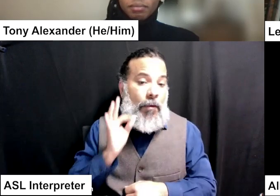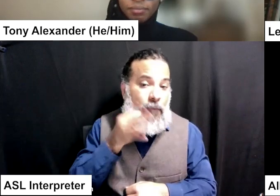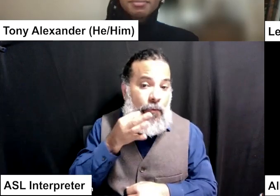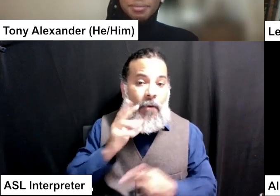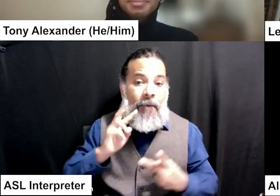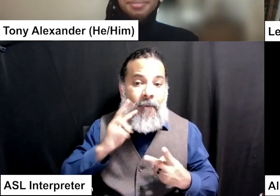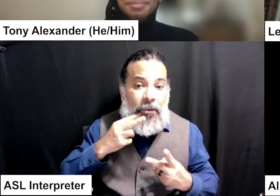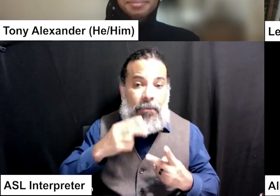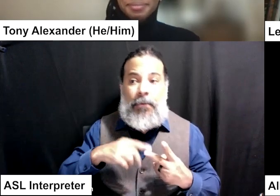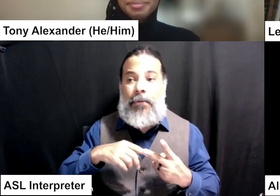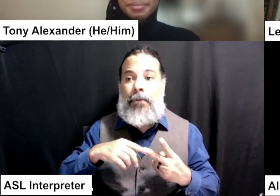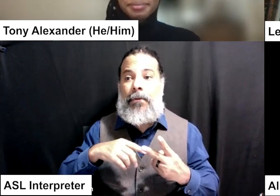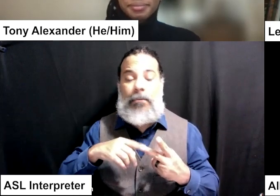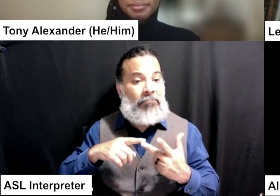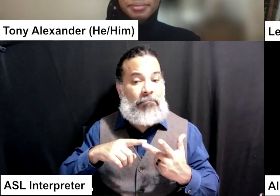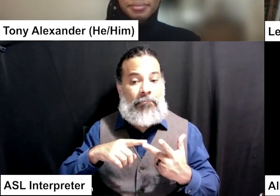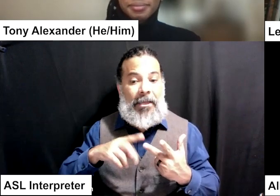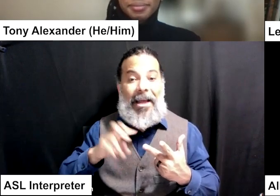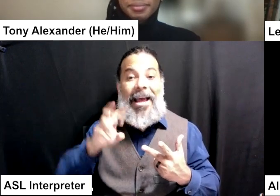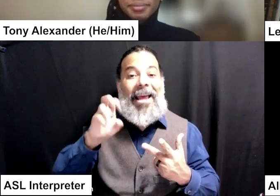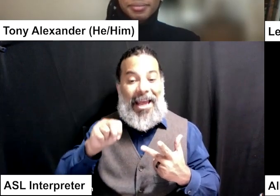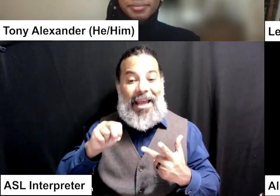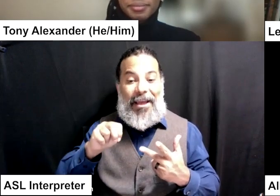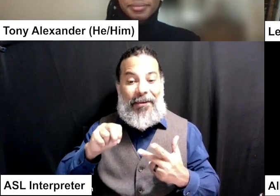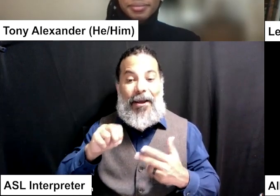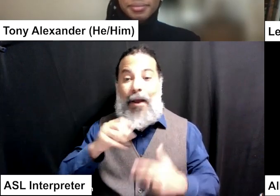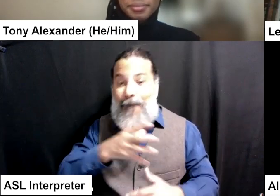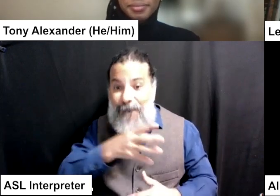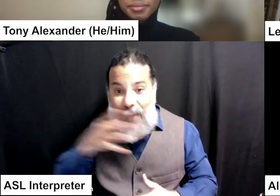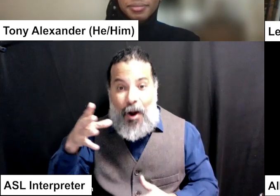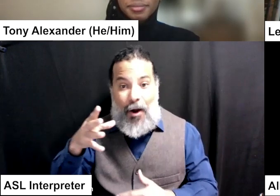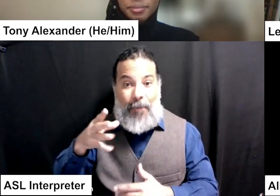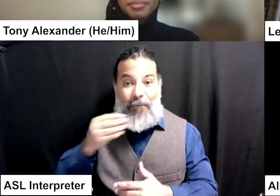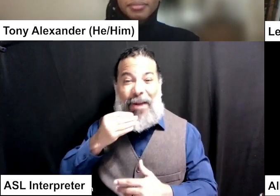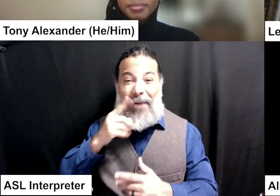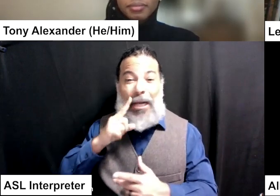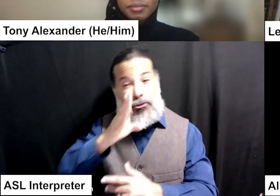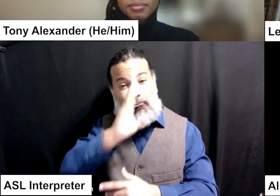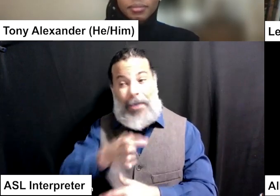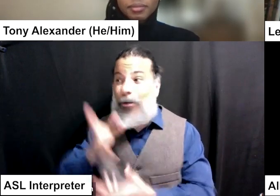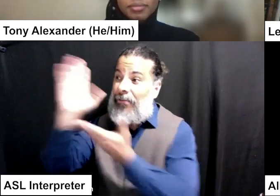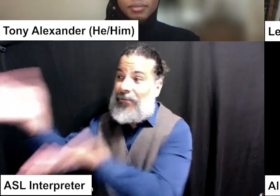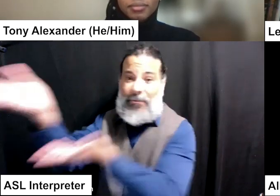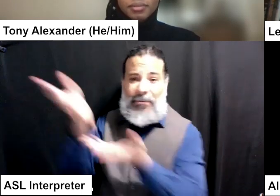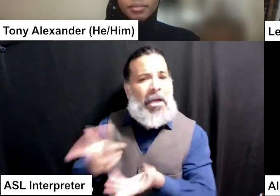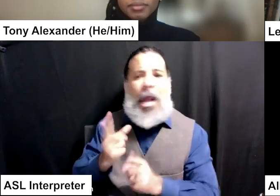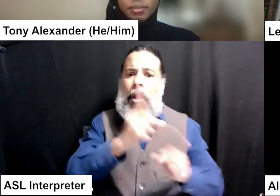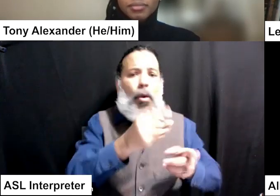vegetables and even farm-based food, like directly coming from the farm, not just supermarkets